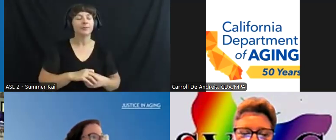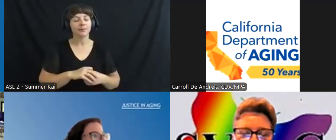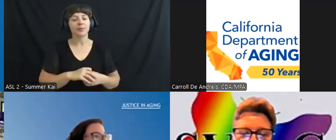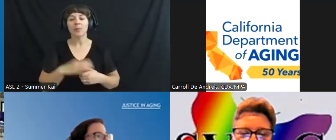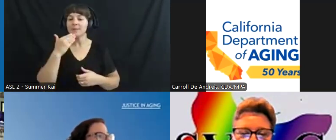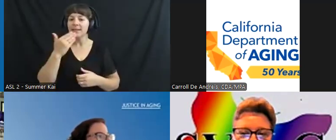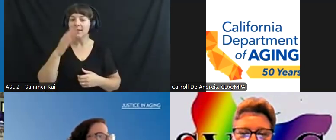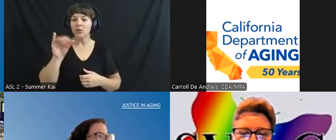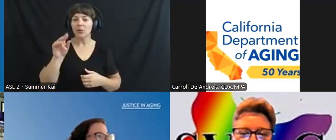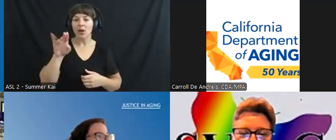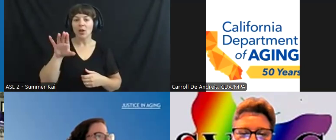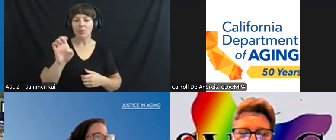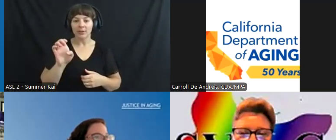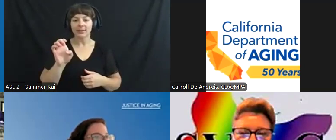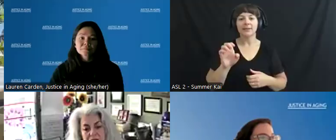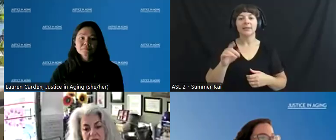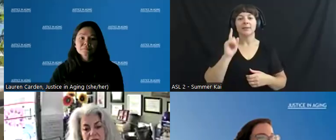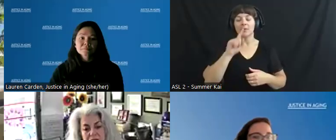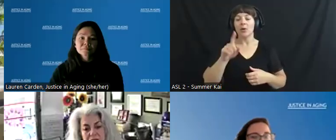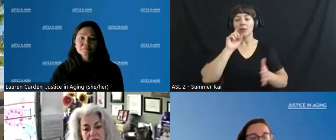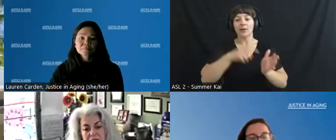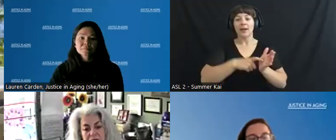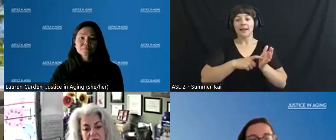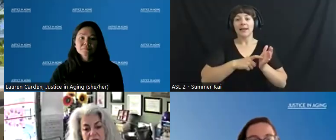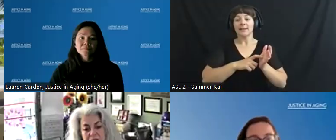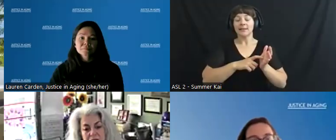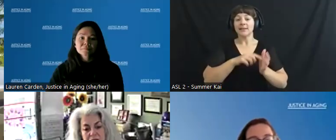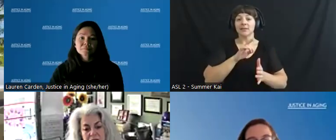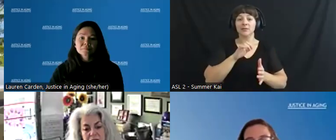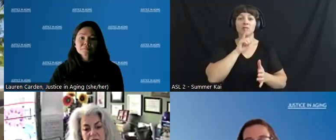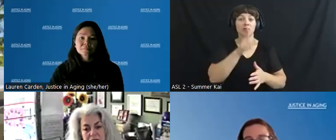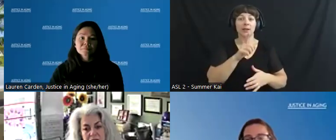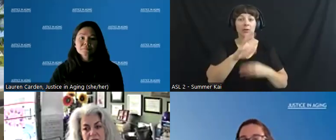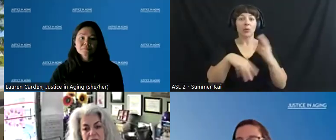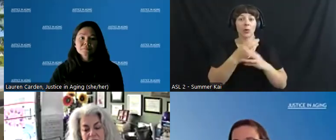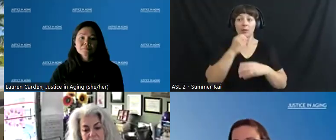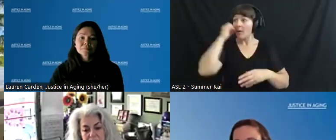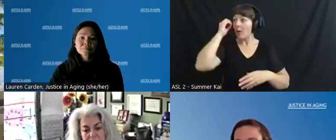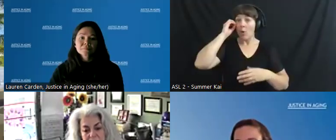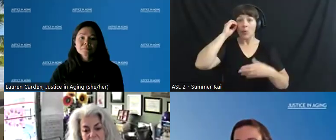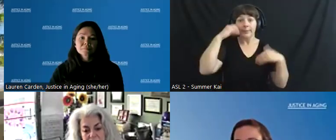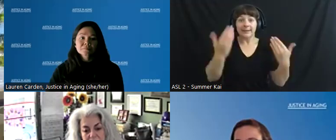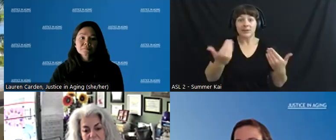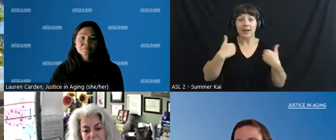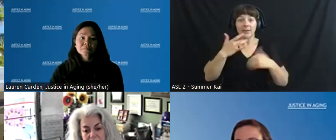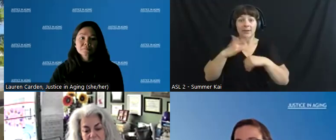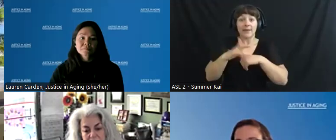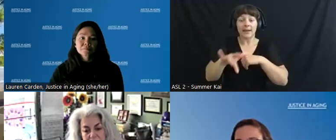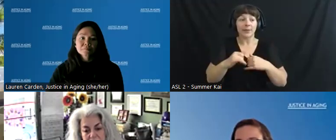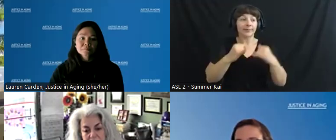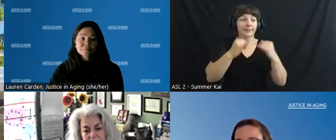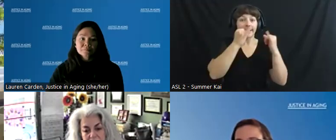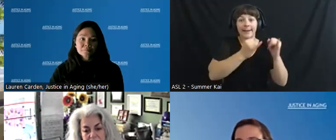Connie, thank you for bringing out the reality that the homes are there. The individuals in a 4-bedroom,